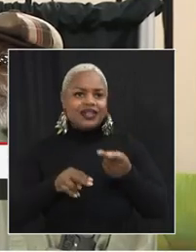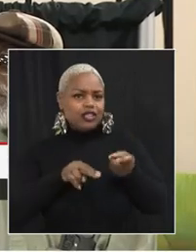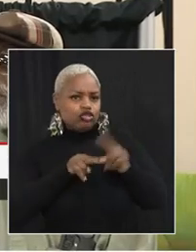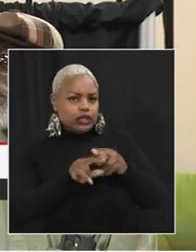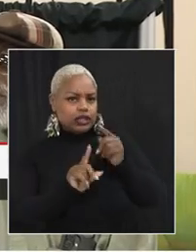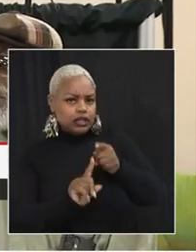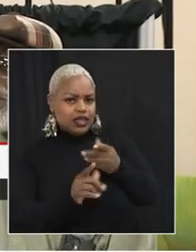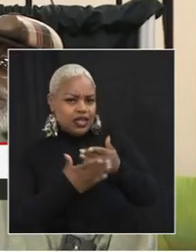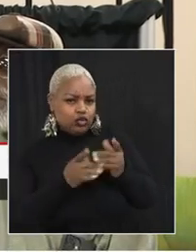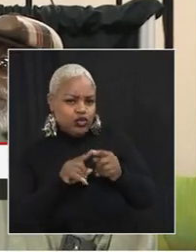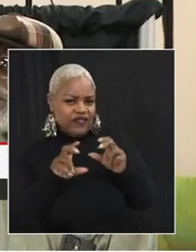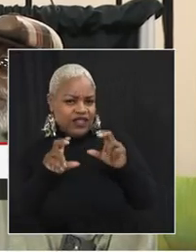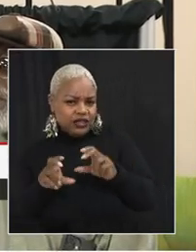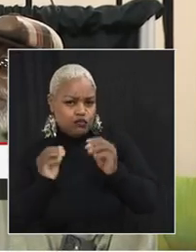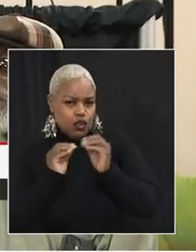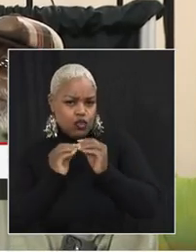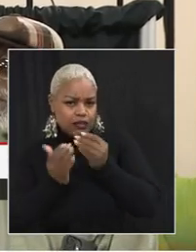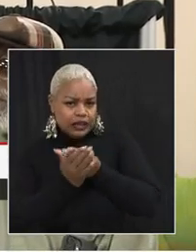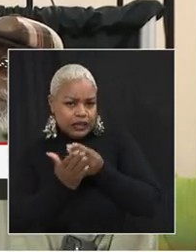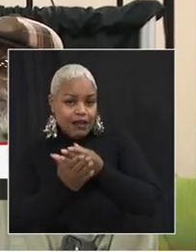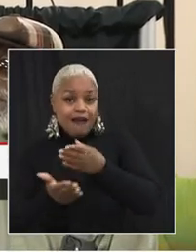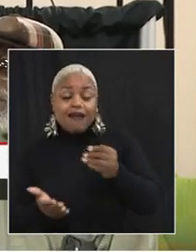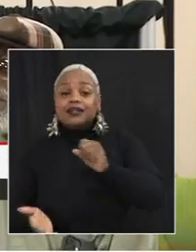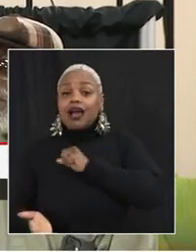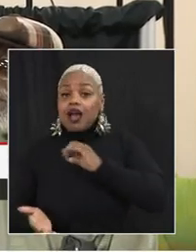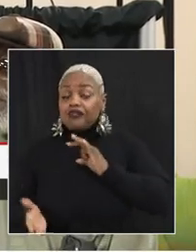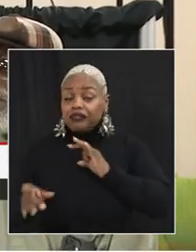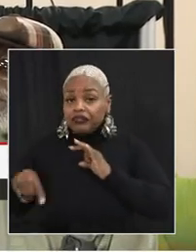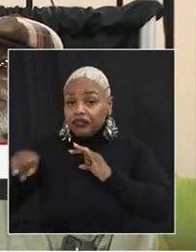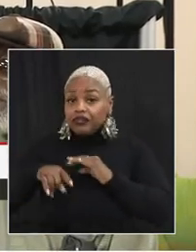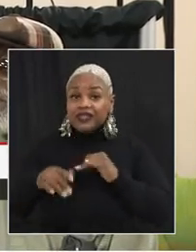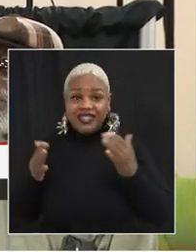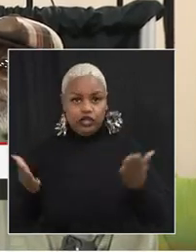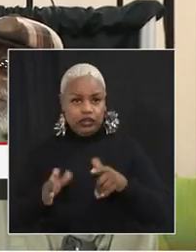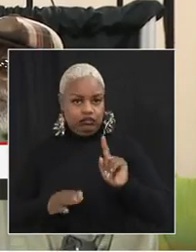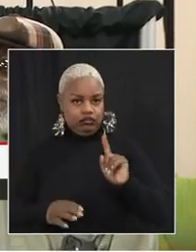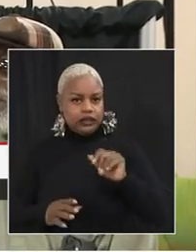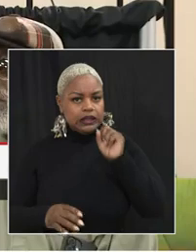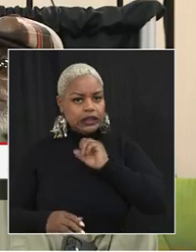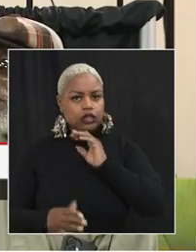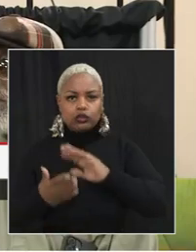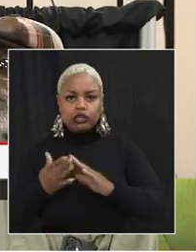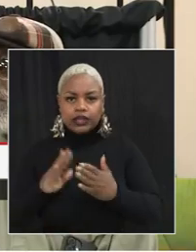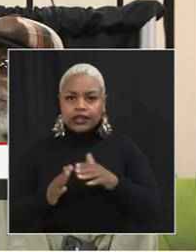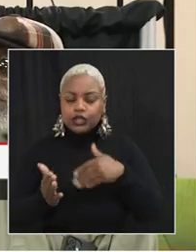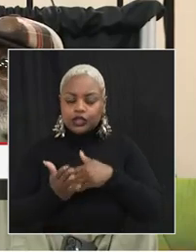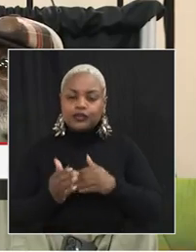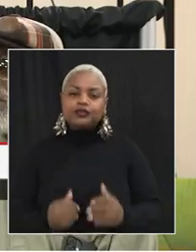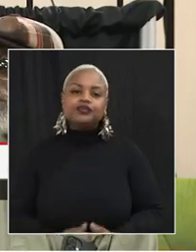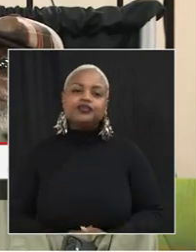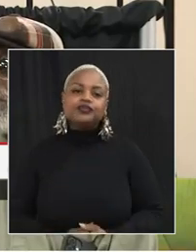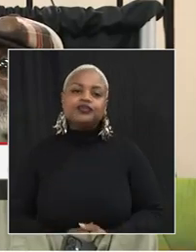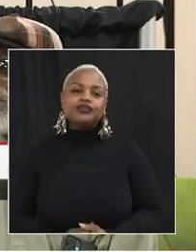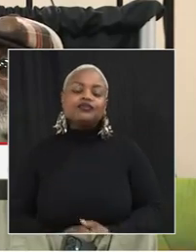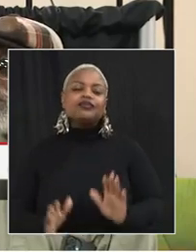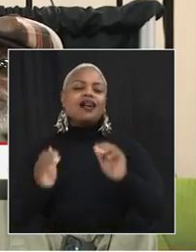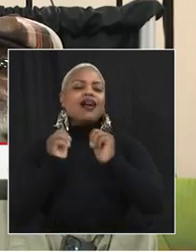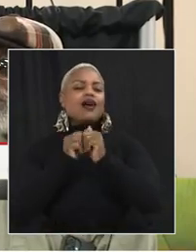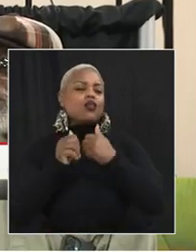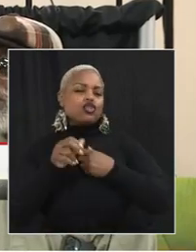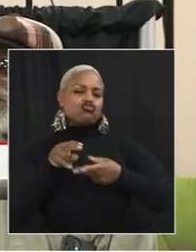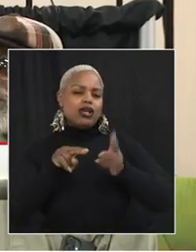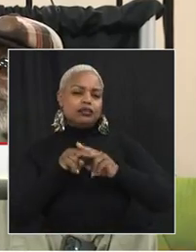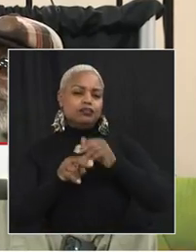and staff for the Senior Center to better support the increase in membership and effective meeting the